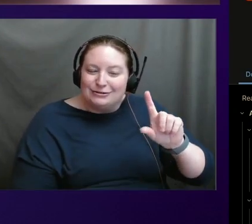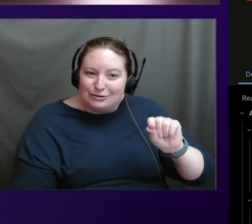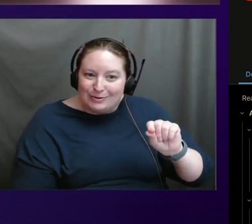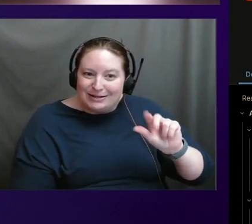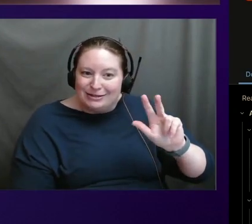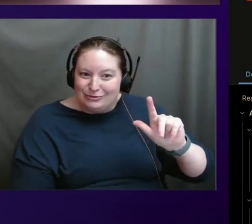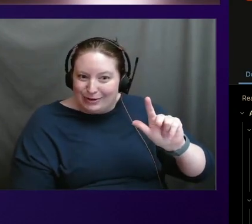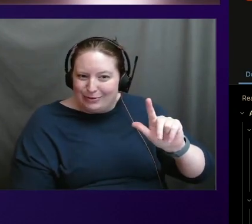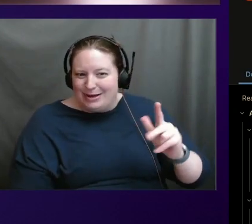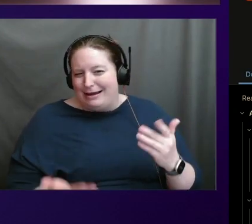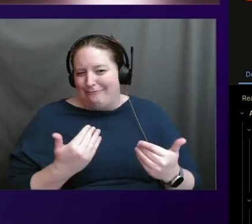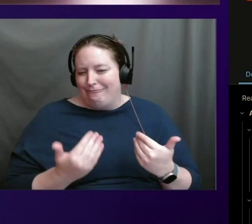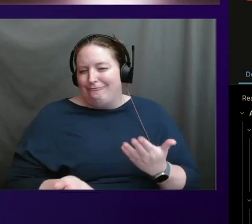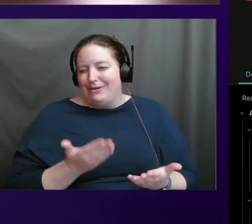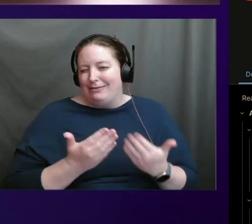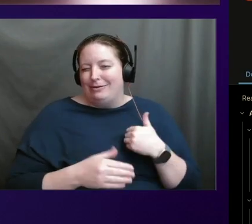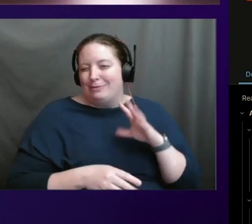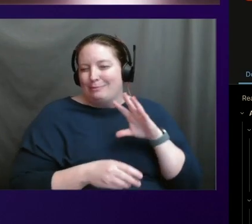that committee. So.